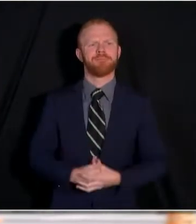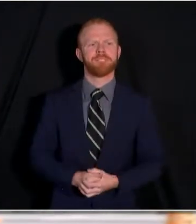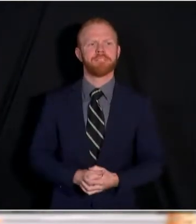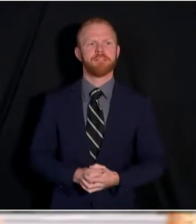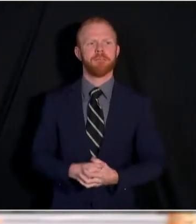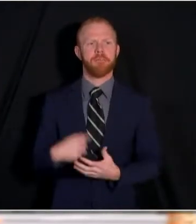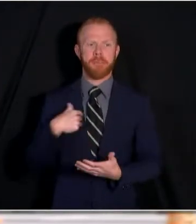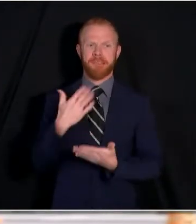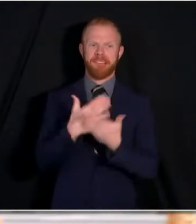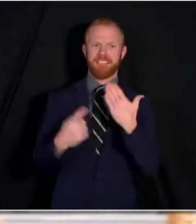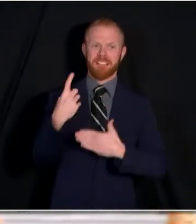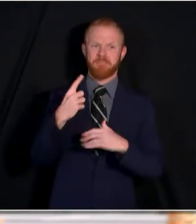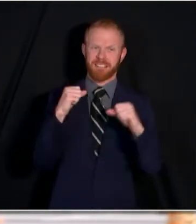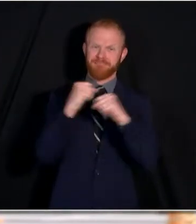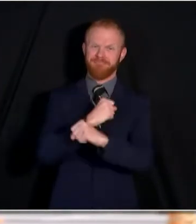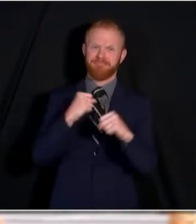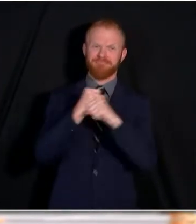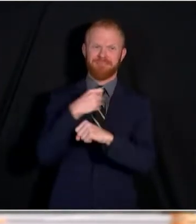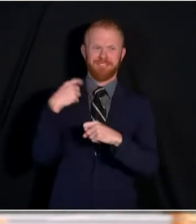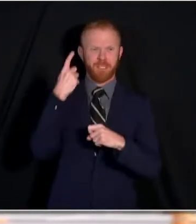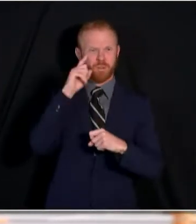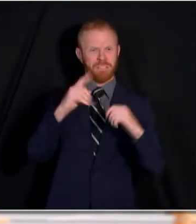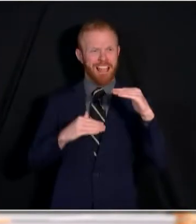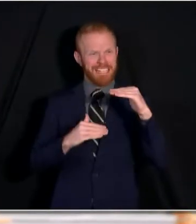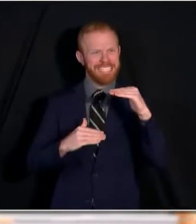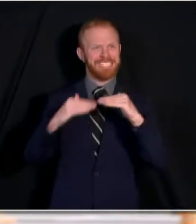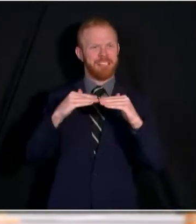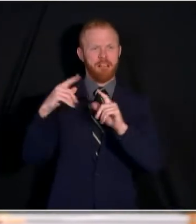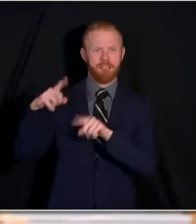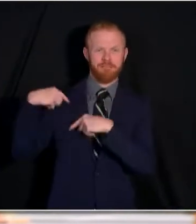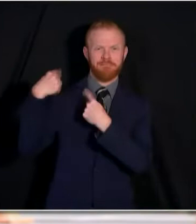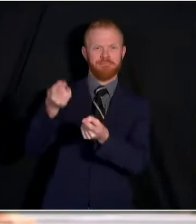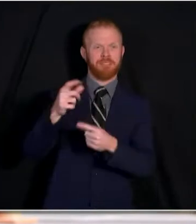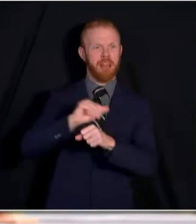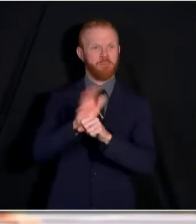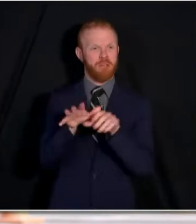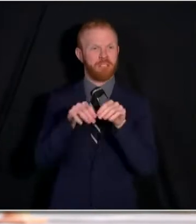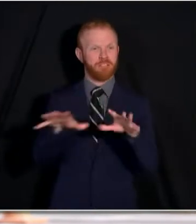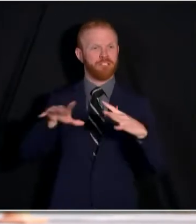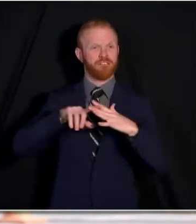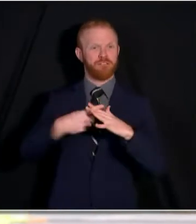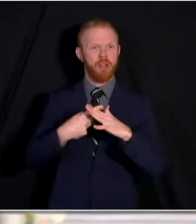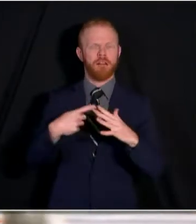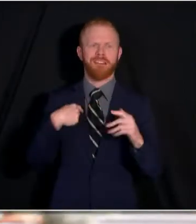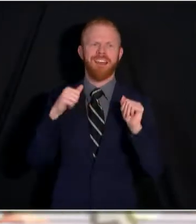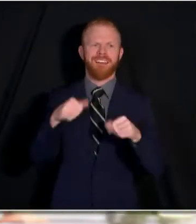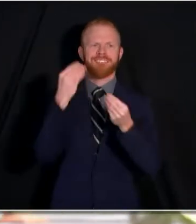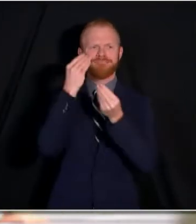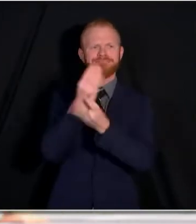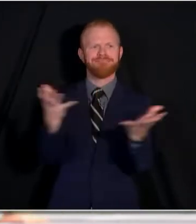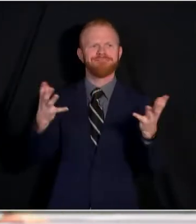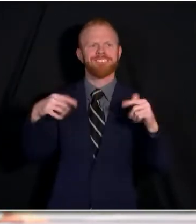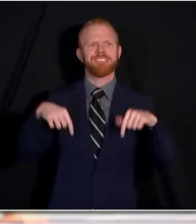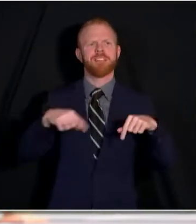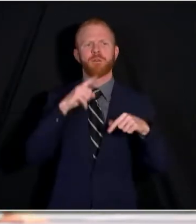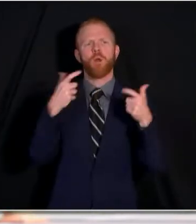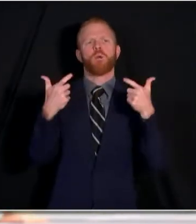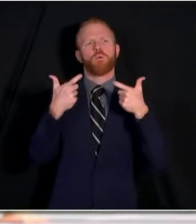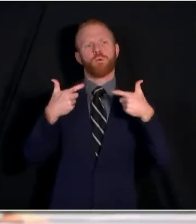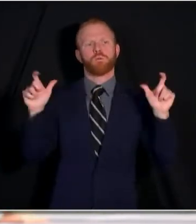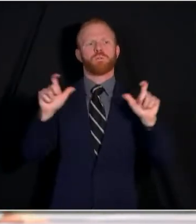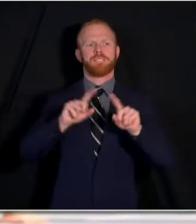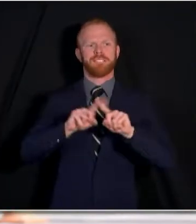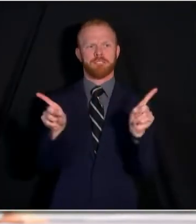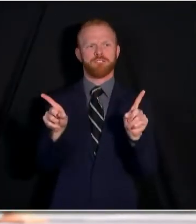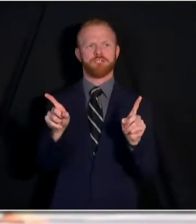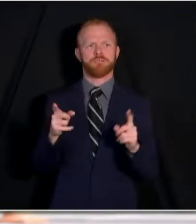this issue since the beginning of the pandemic, I can tell you for certain that it's a huge difference when you have